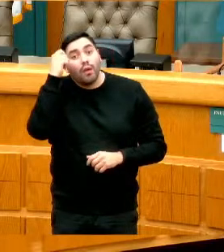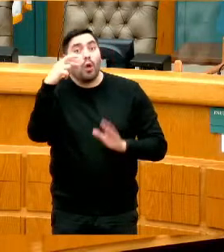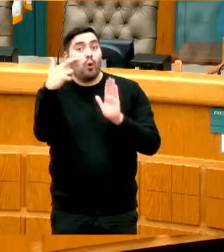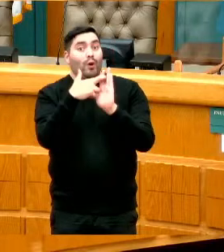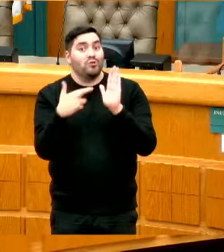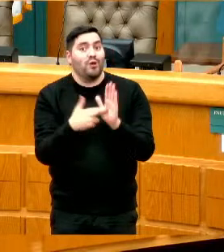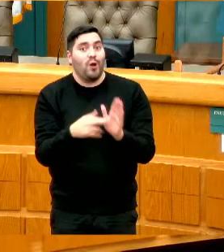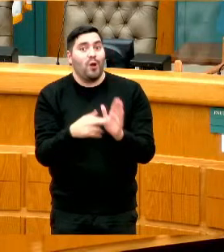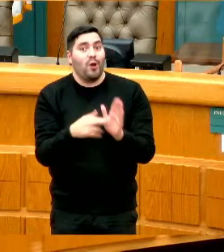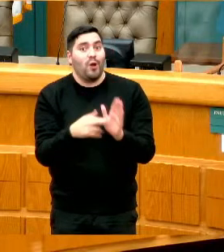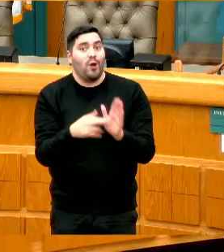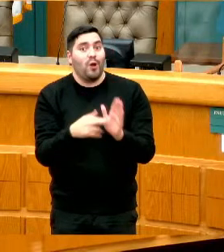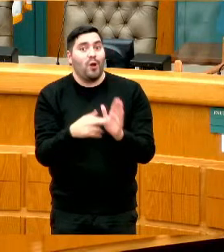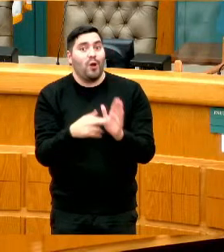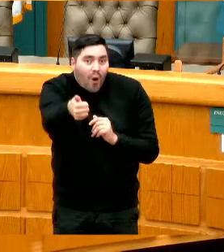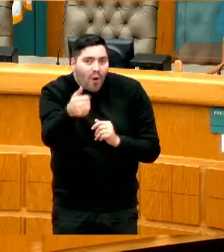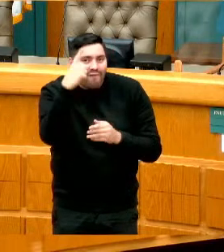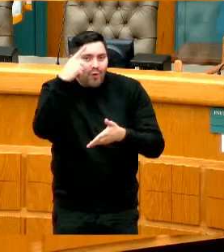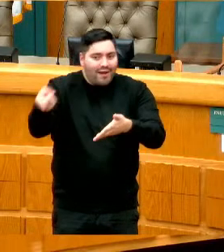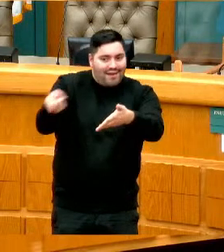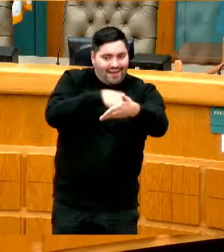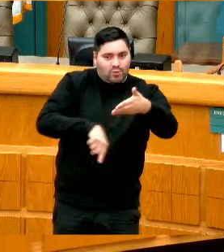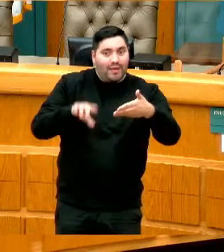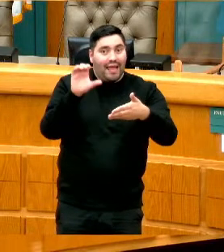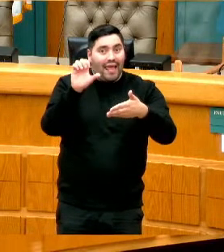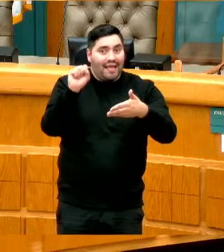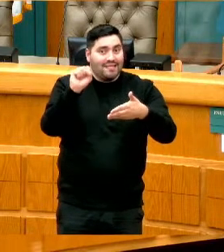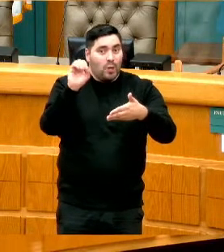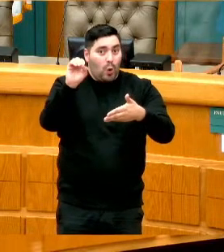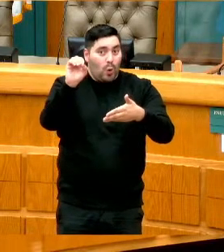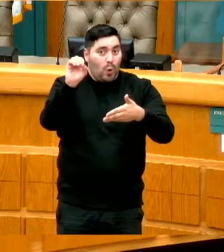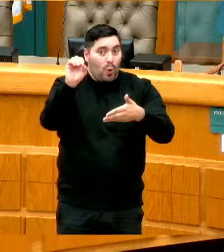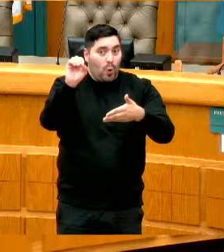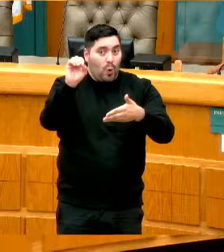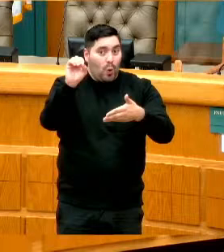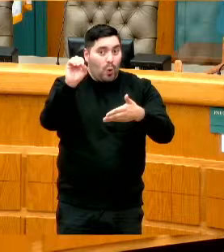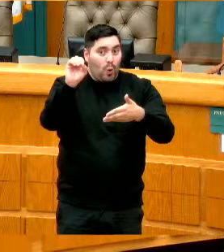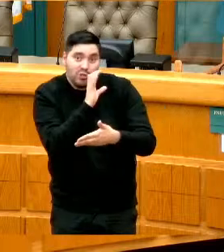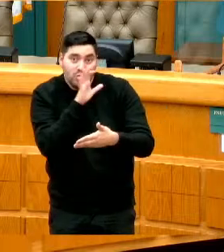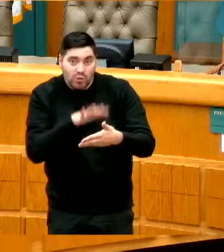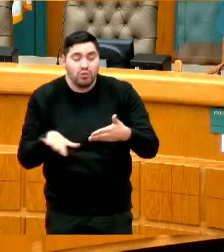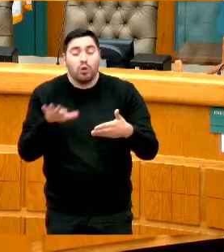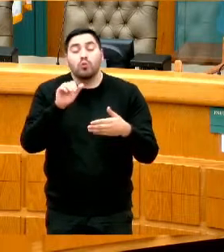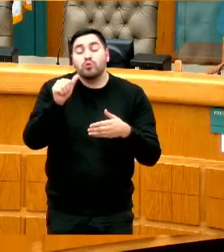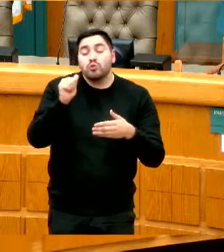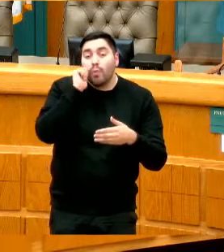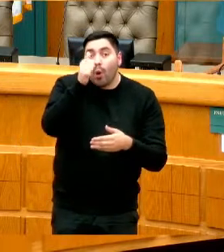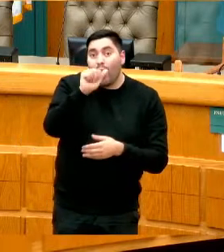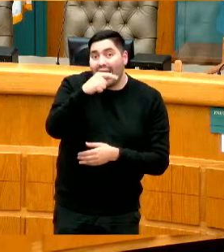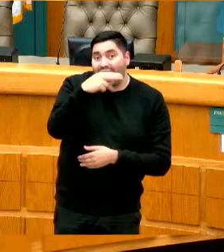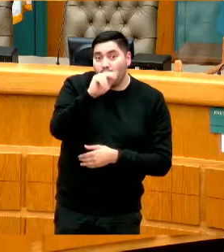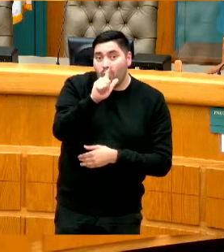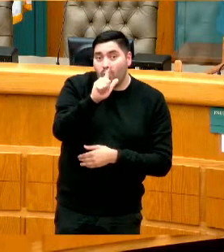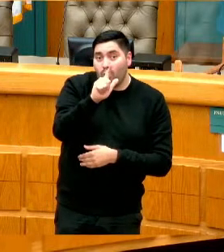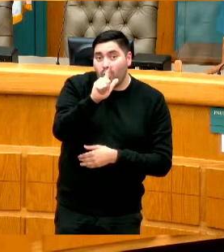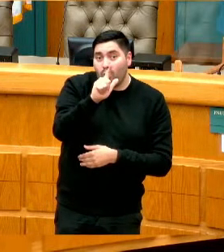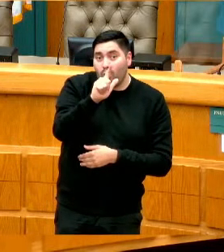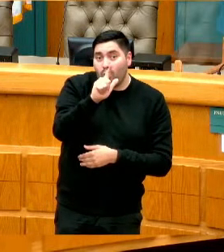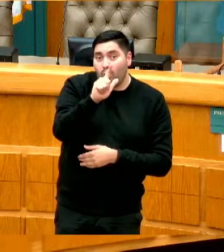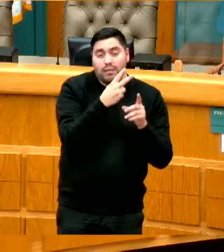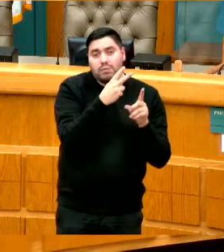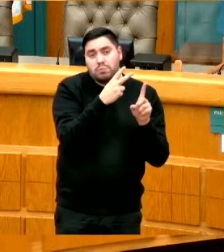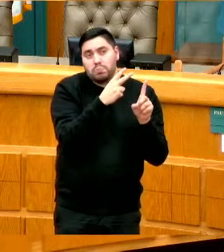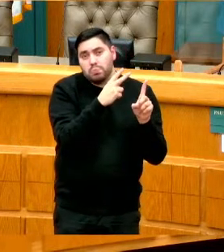opens tomorrow for next week's SOS. So tomorrow, April 2nd at noon till about 6 o'clock, we'll